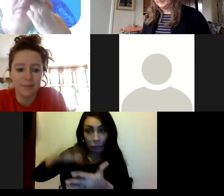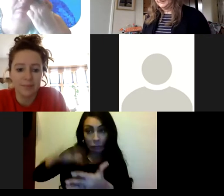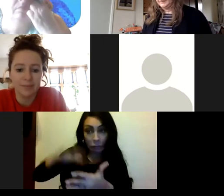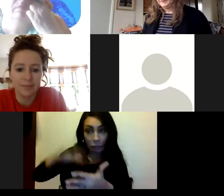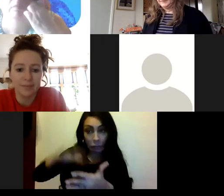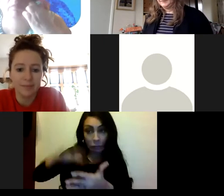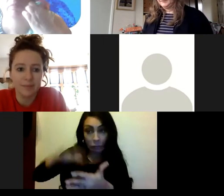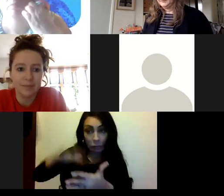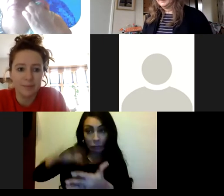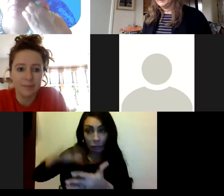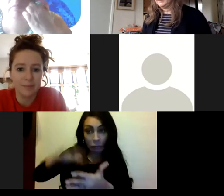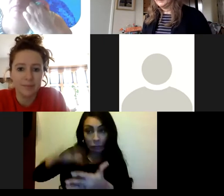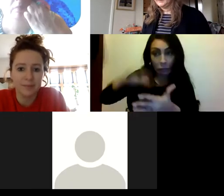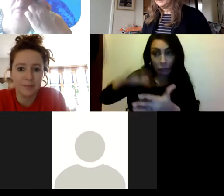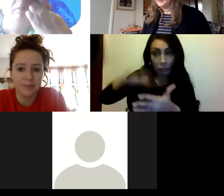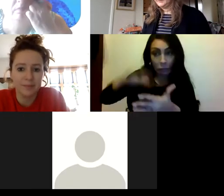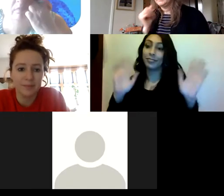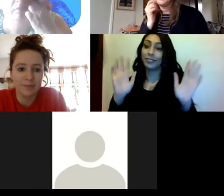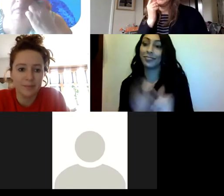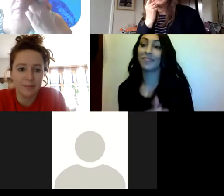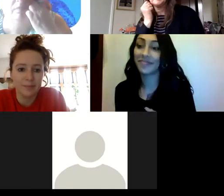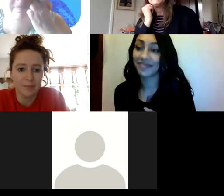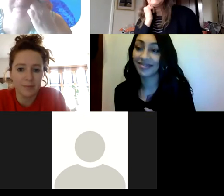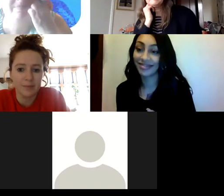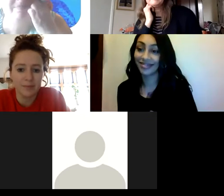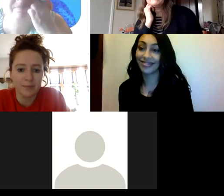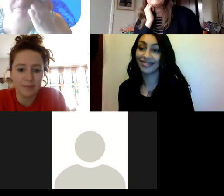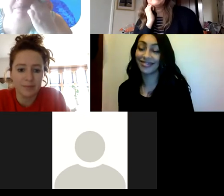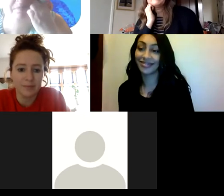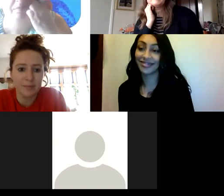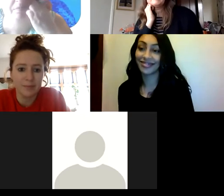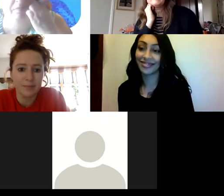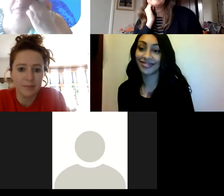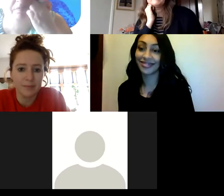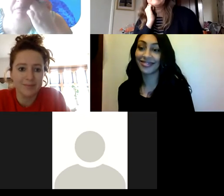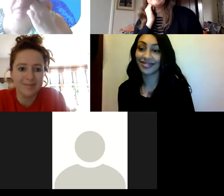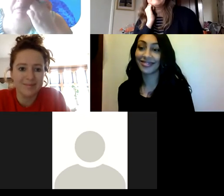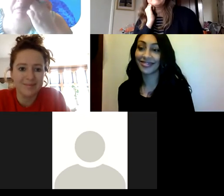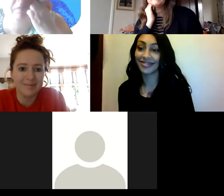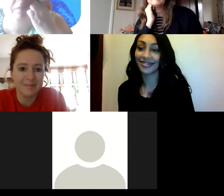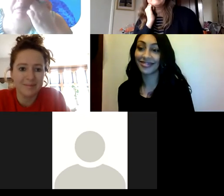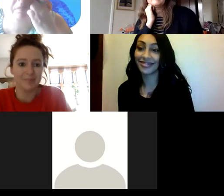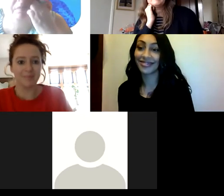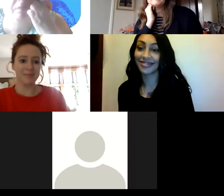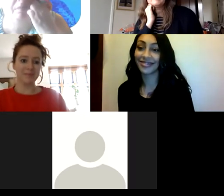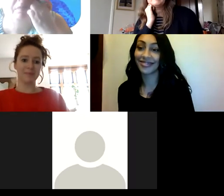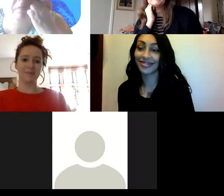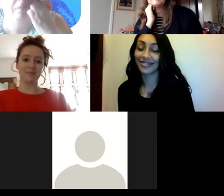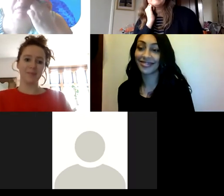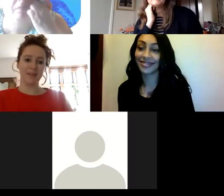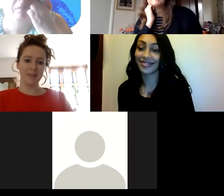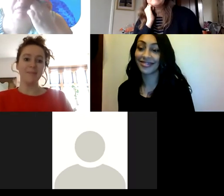interpreters. Thank you, Jane, Maria, Sally, Tanya, for presenting. Thank you. And yeah, looking forward to seeing